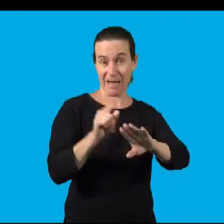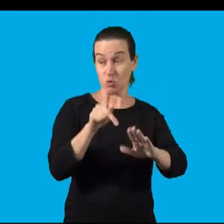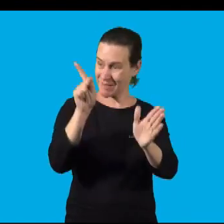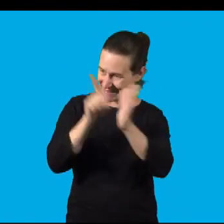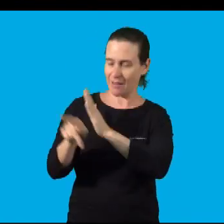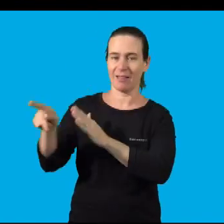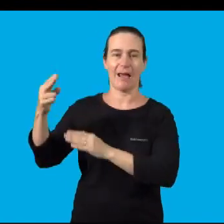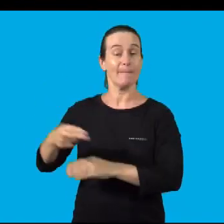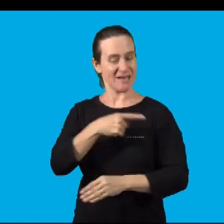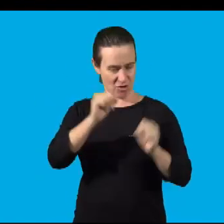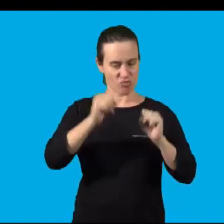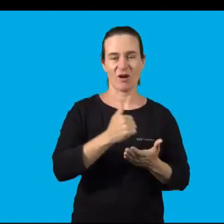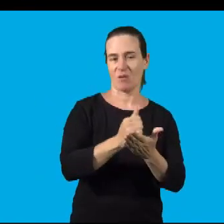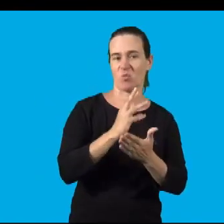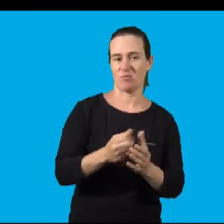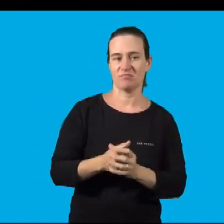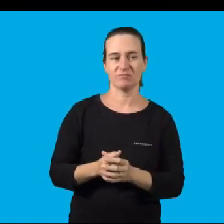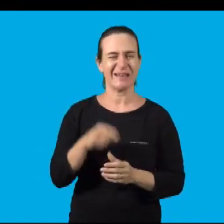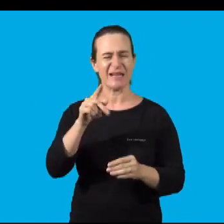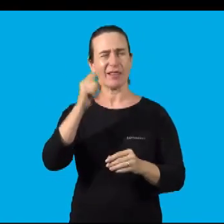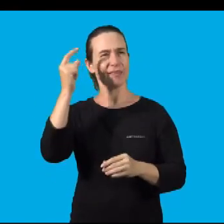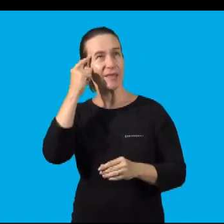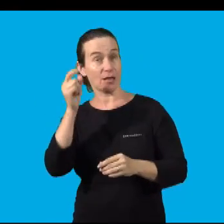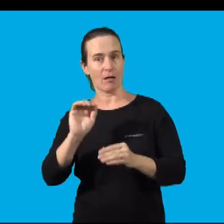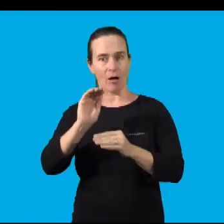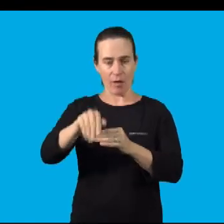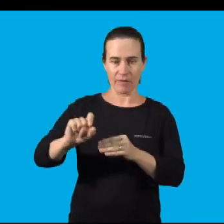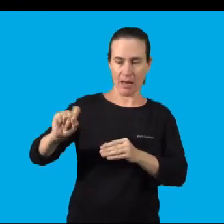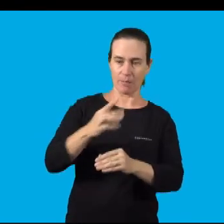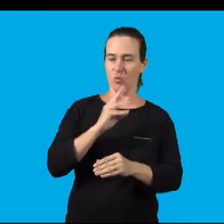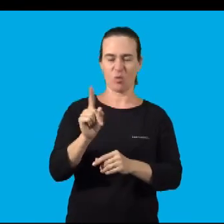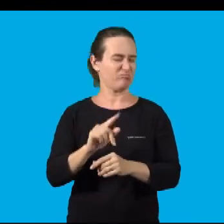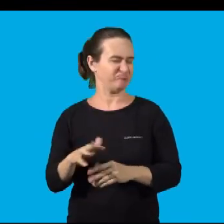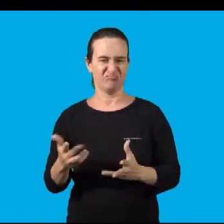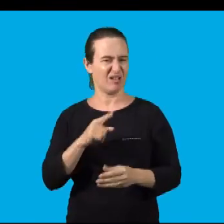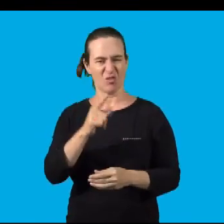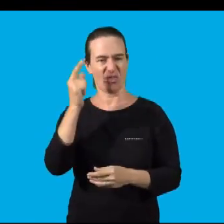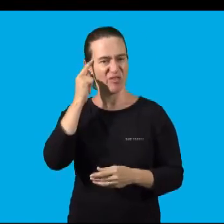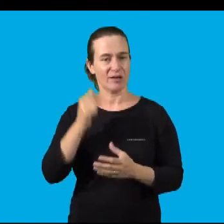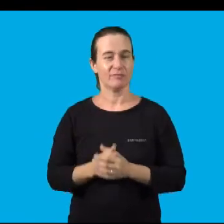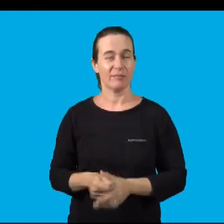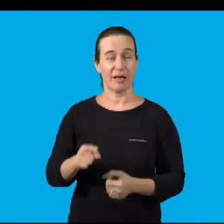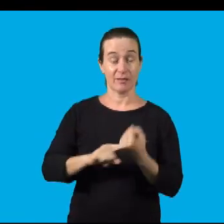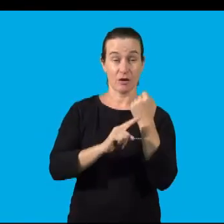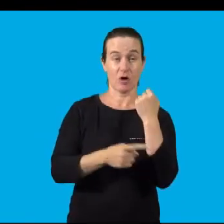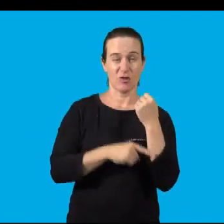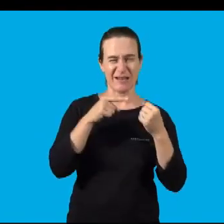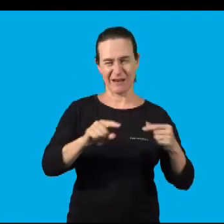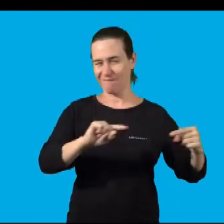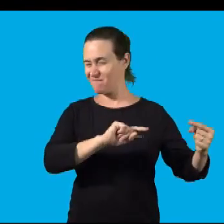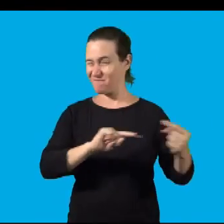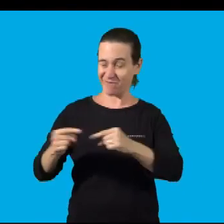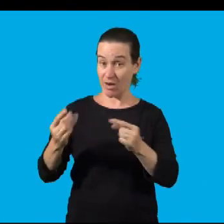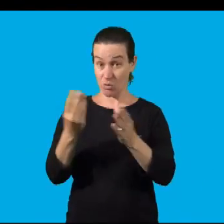Claudius's treacherous plot to kill Hamlet without considering the consequences. Lastly, he